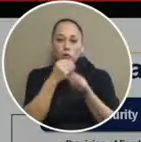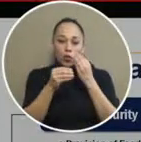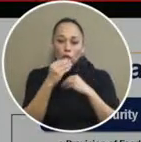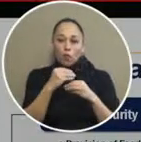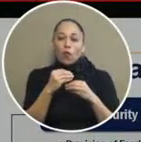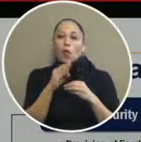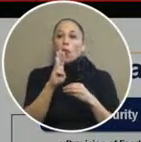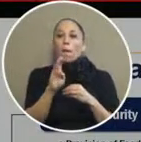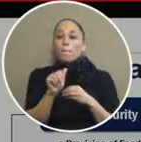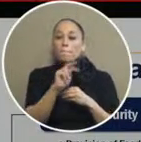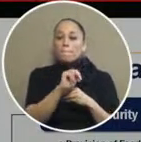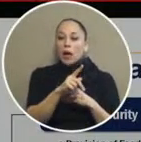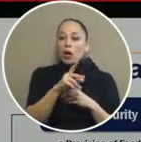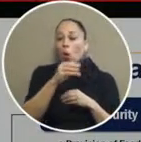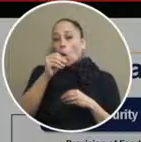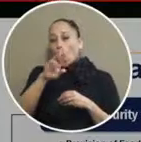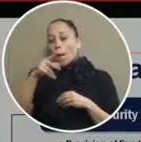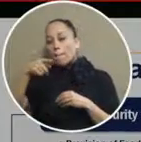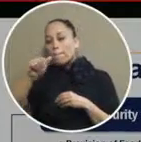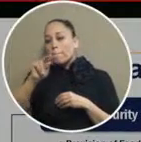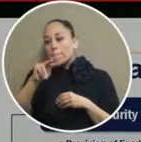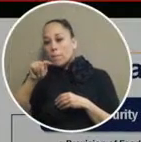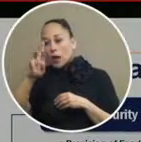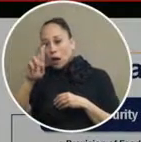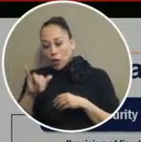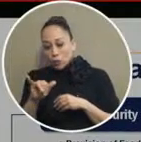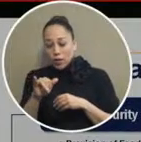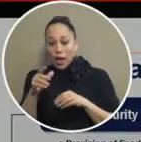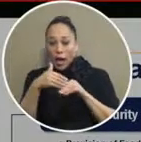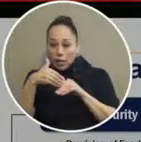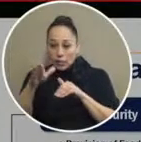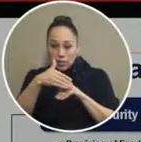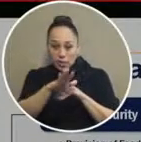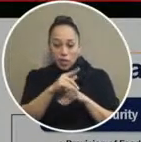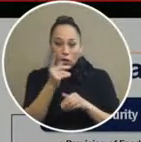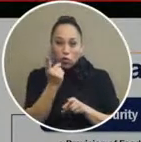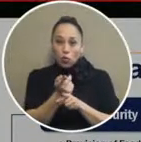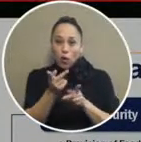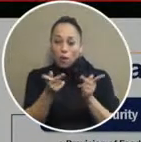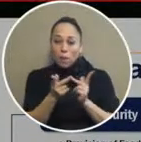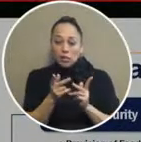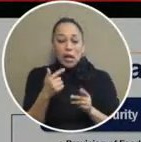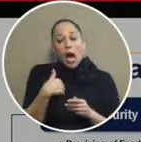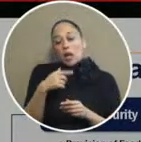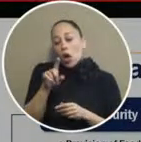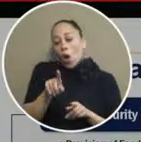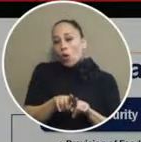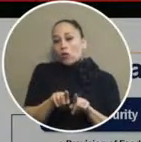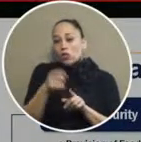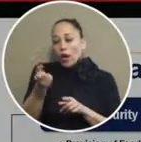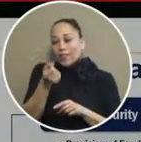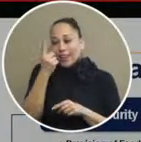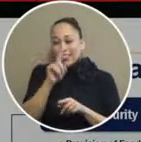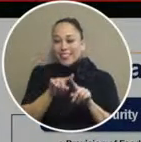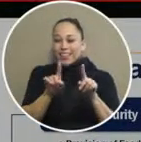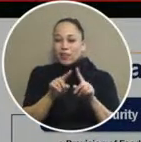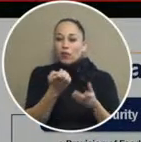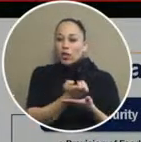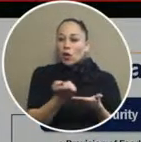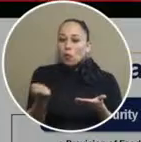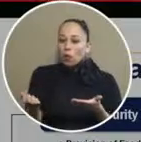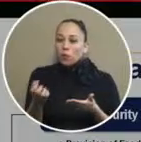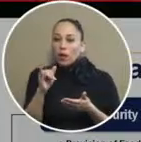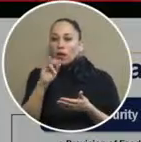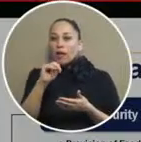other pantries, making sure that the food is getting where it needs to go. But we also understand that there's other equipment and infrastructure